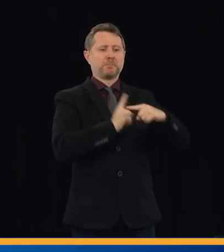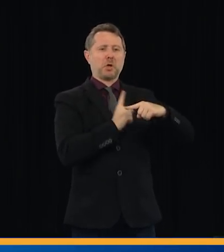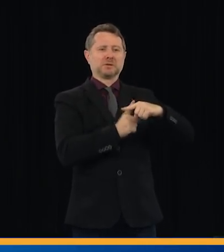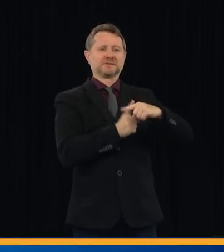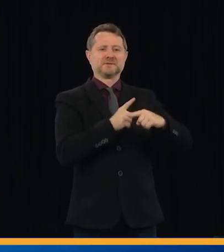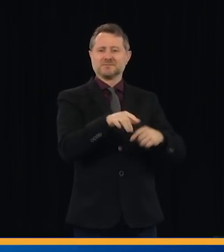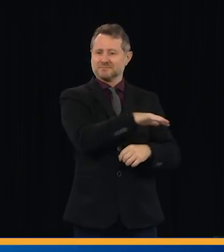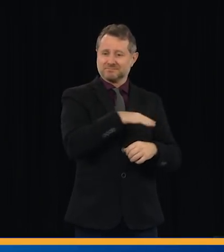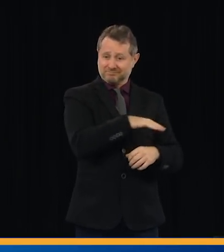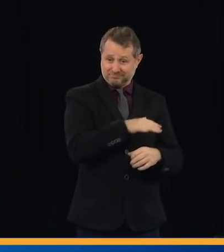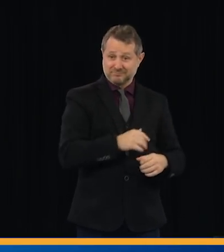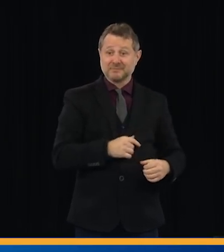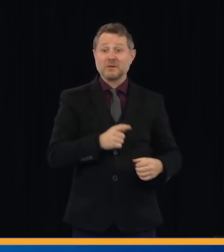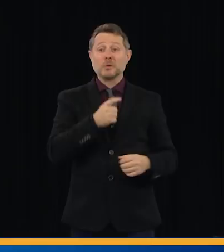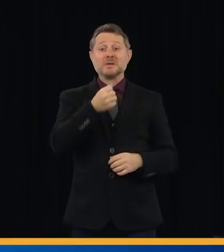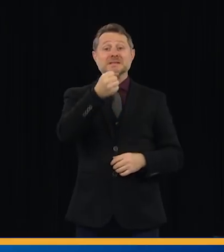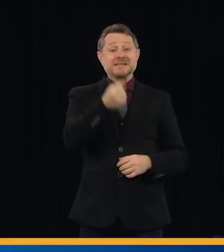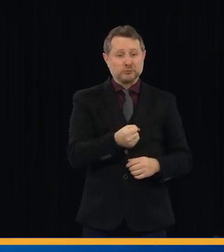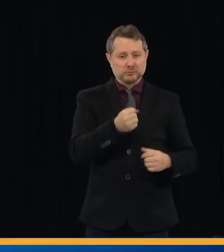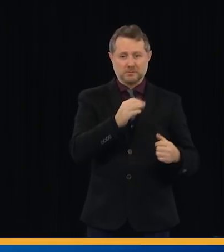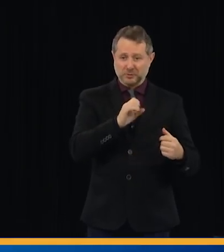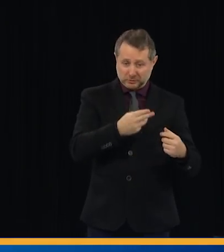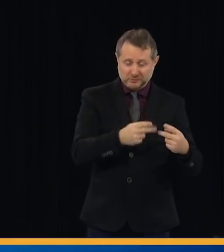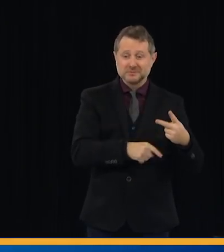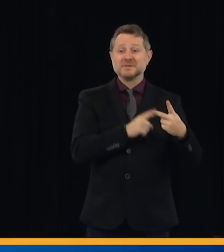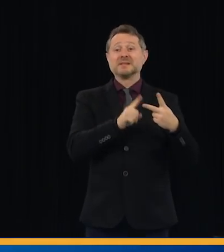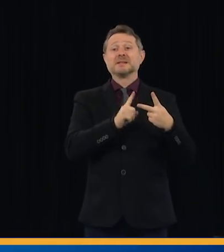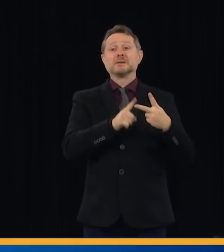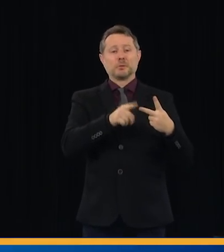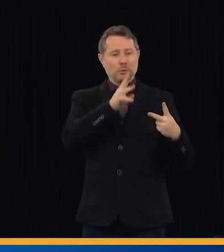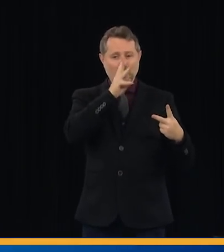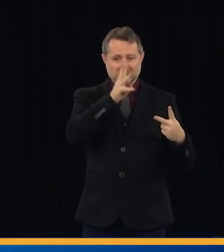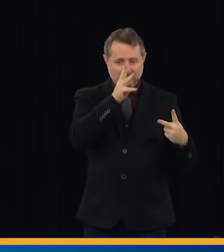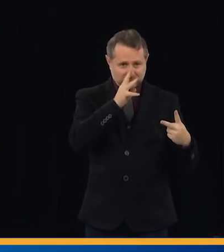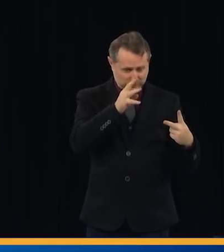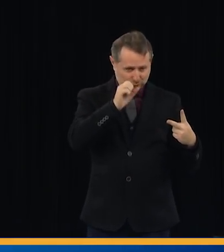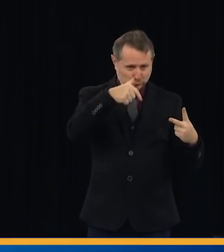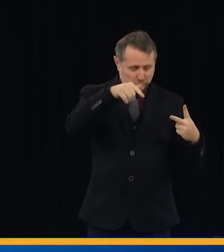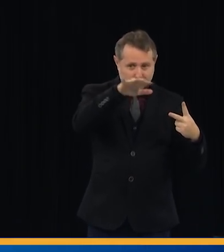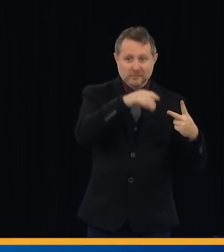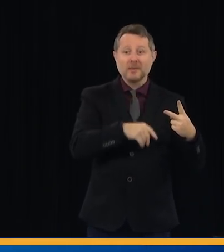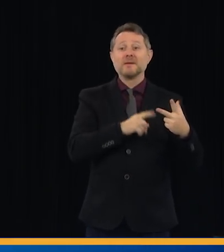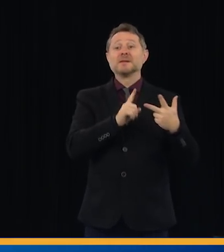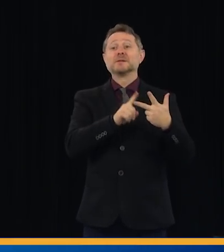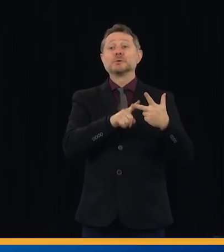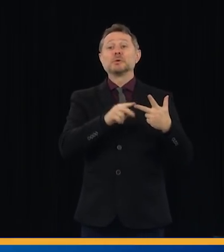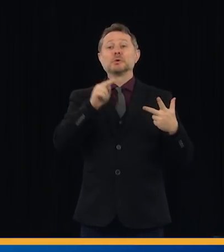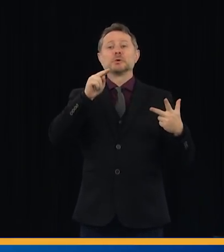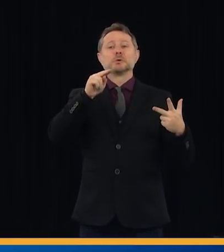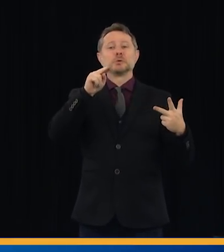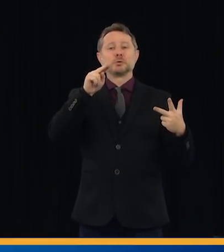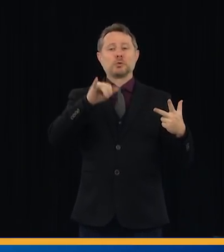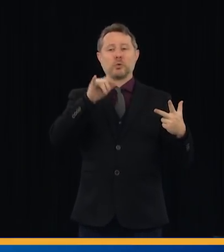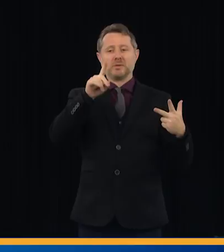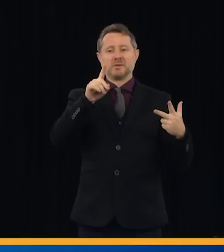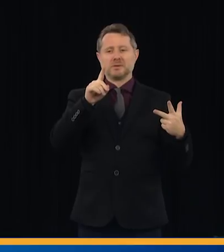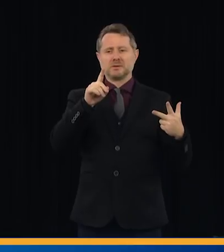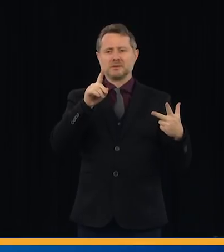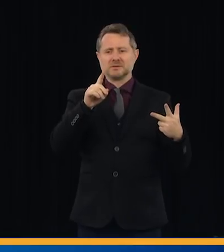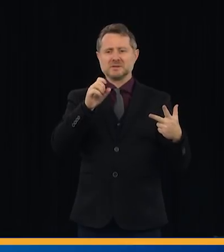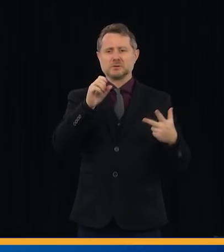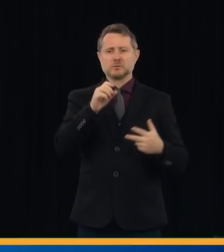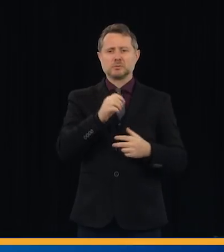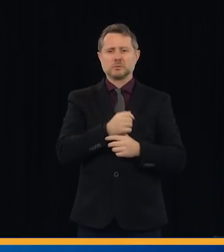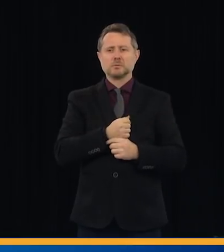Westchester Square, and SUNY Downstate, which is in Brooklyn. This shows you the coverage that we'll